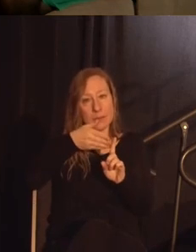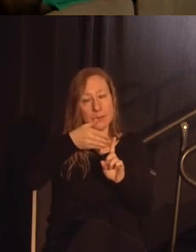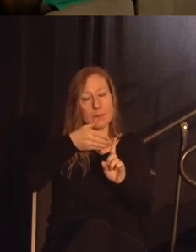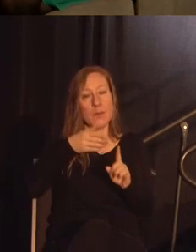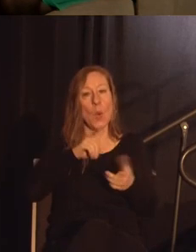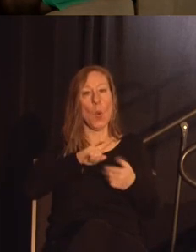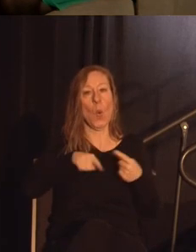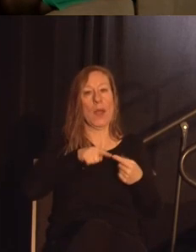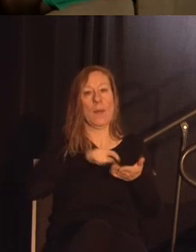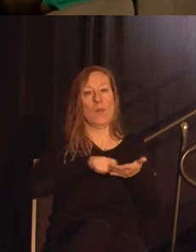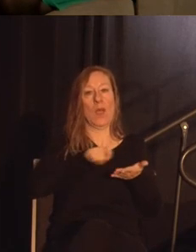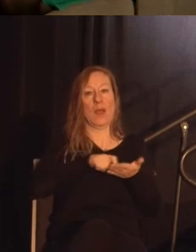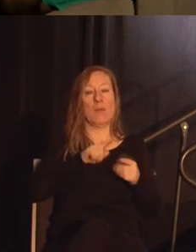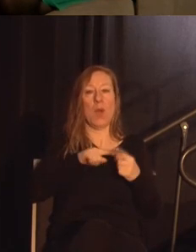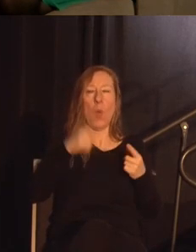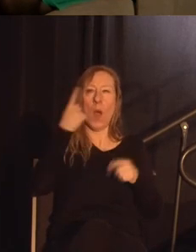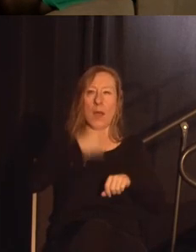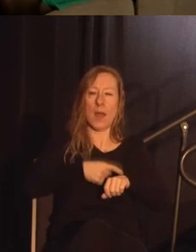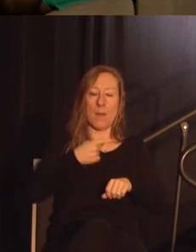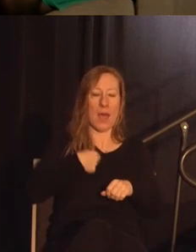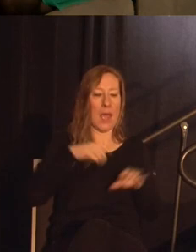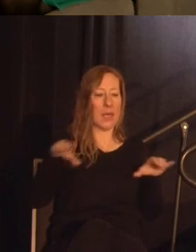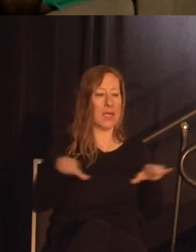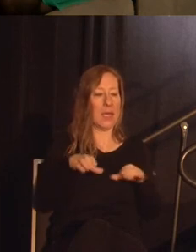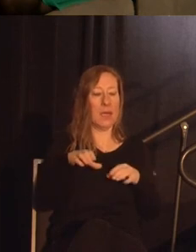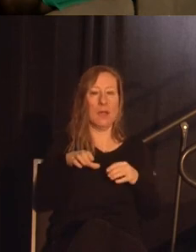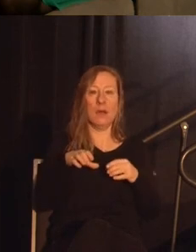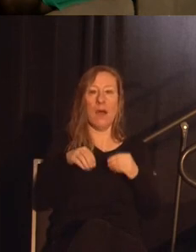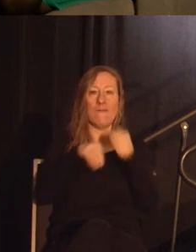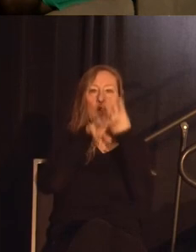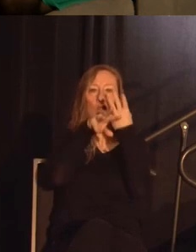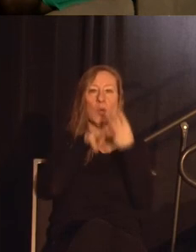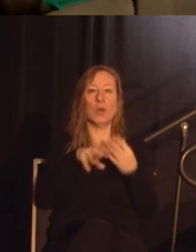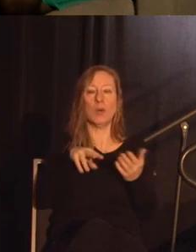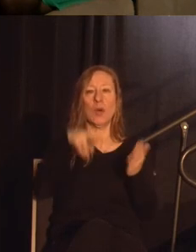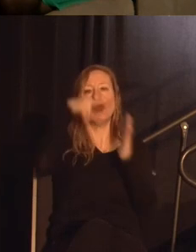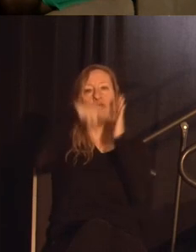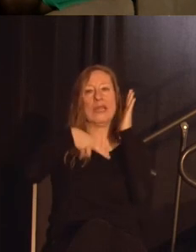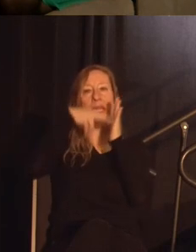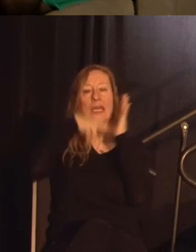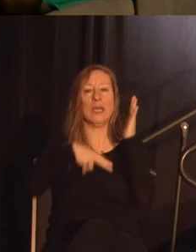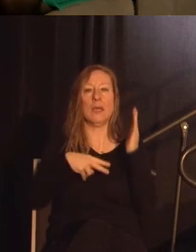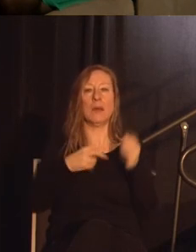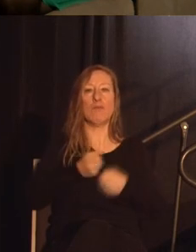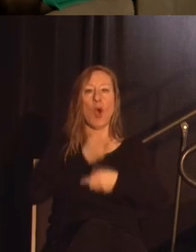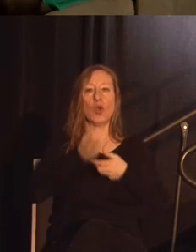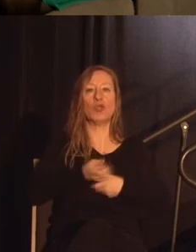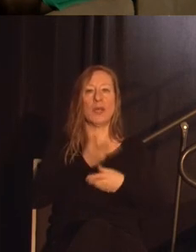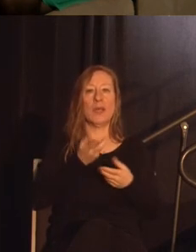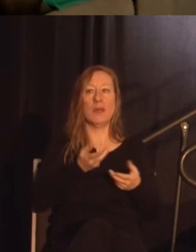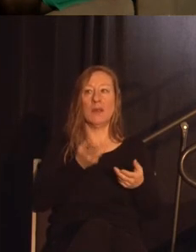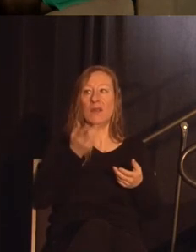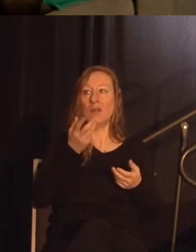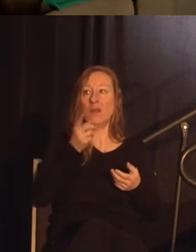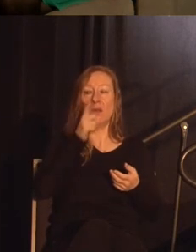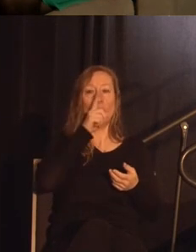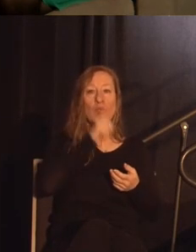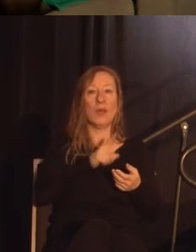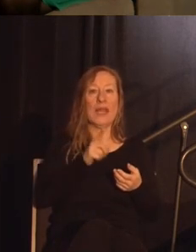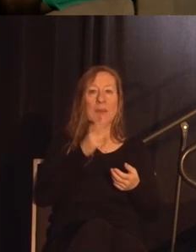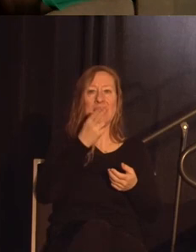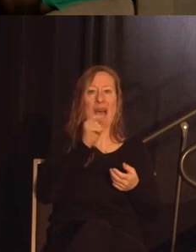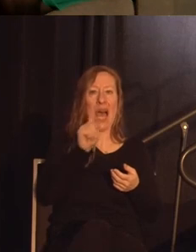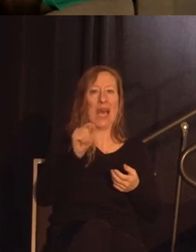write. But I one time did a virtual reading, a poetry reading, and it was a hot pot poetry